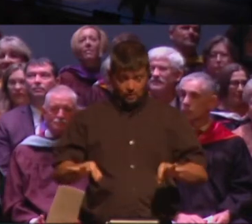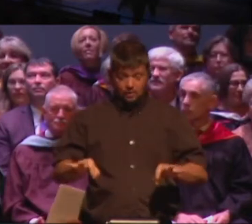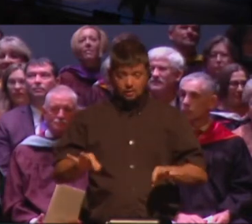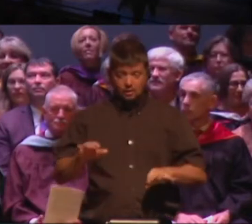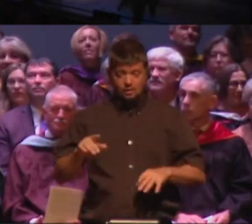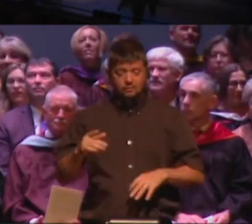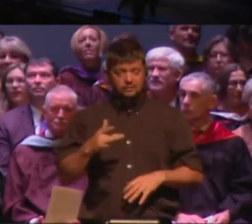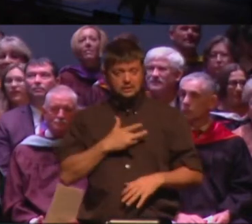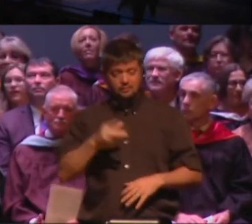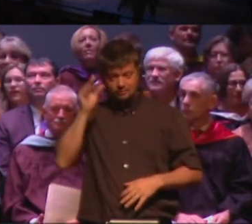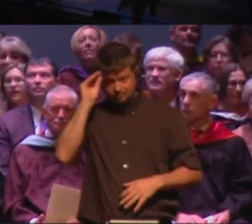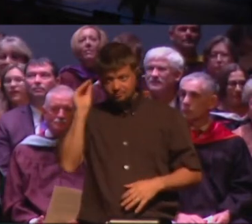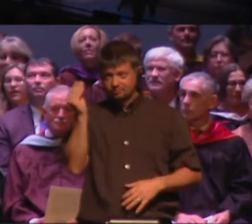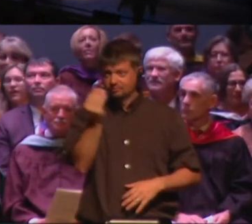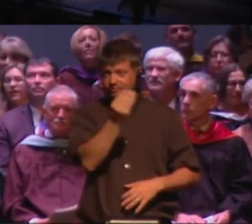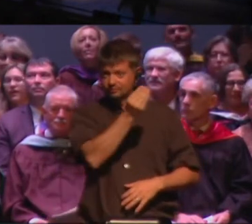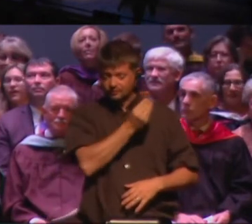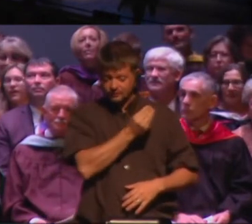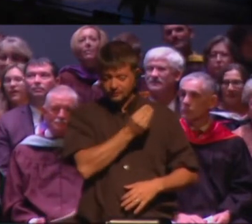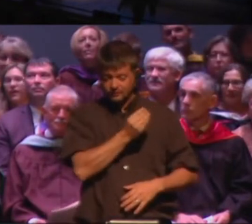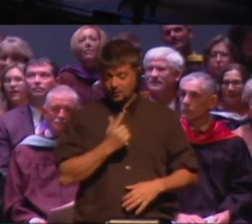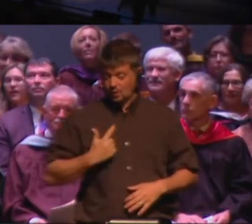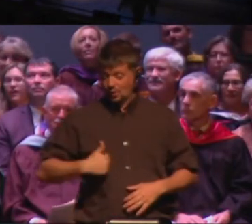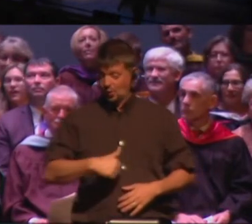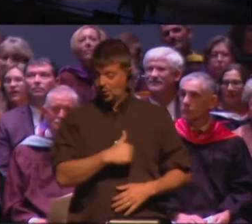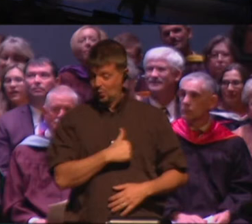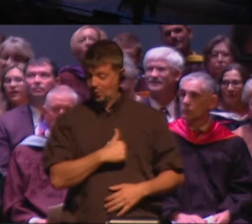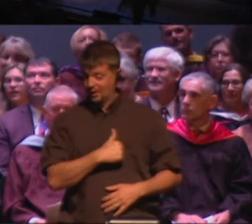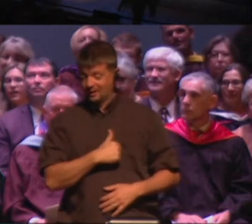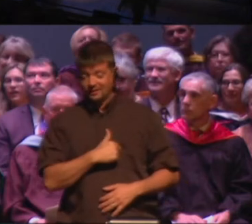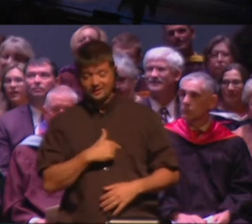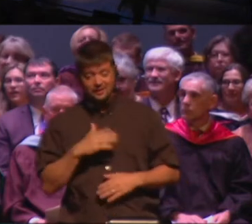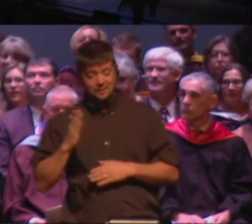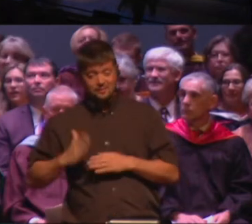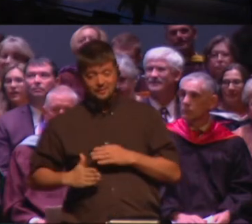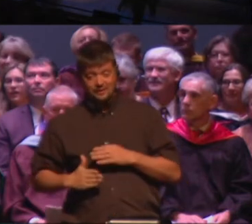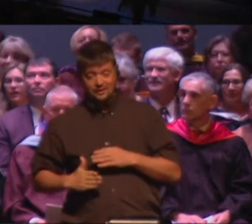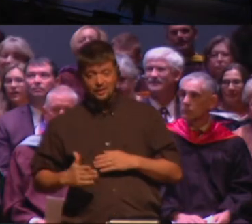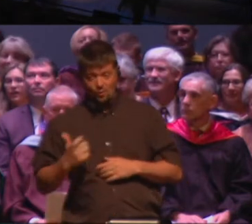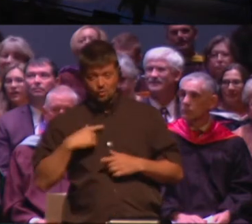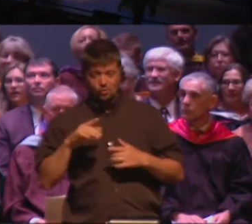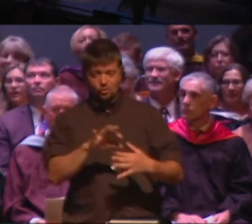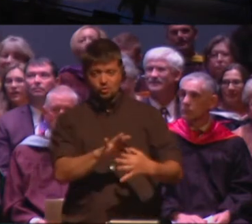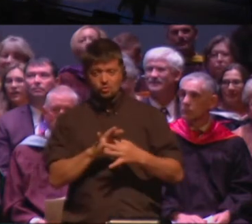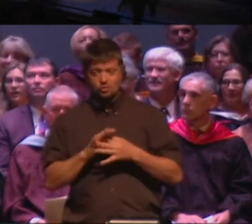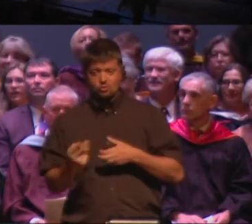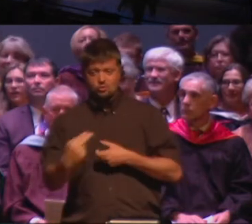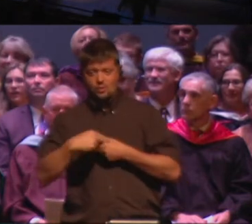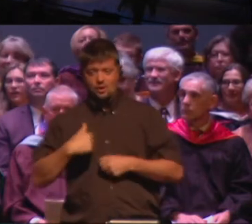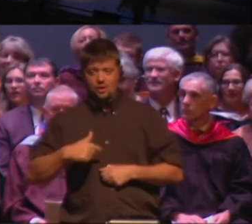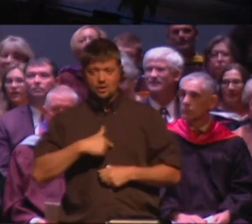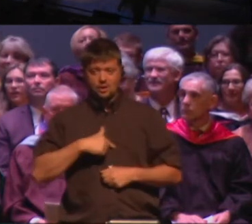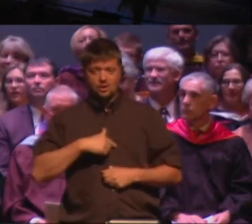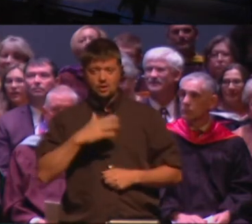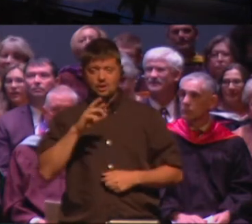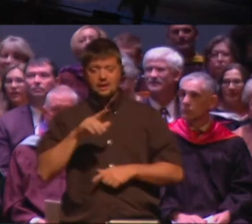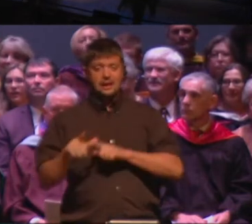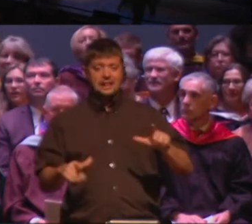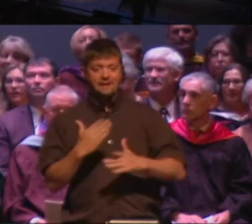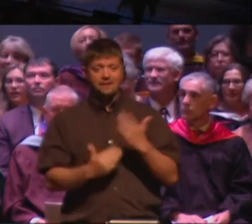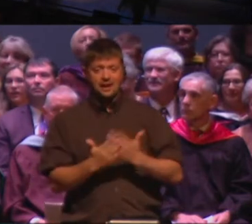left. We degree completers would like to ask you to join us in our ranks. So please raise your left